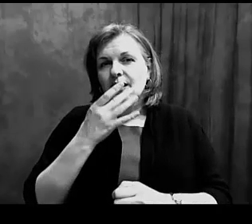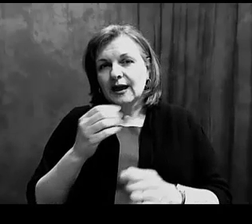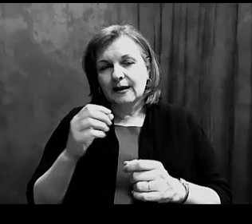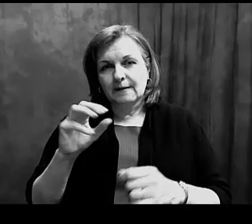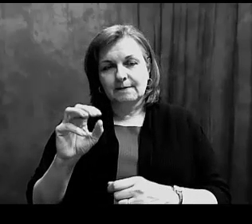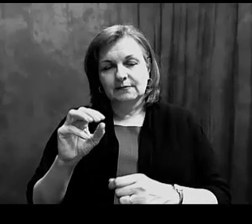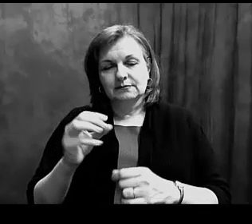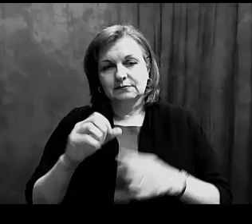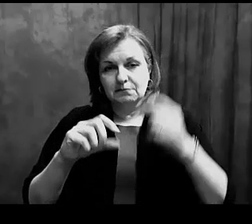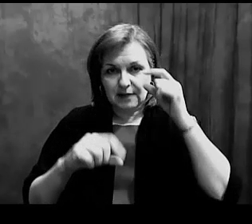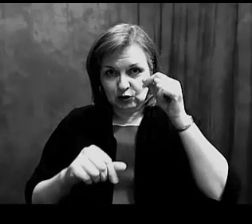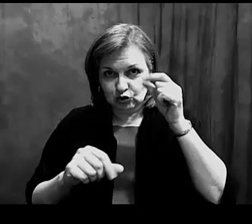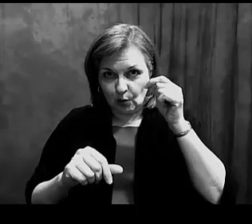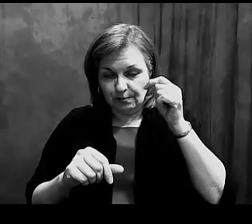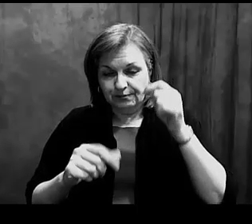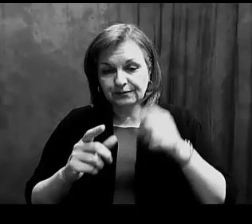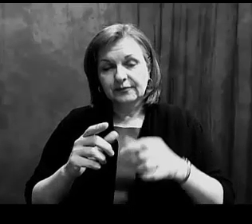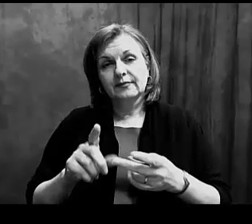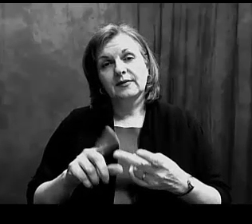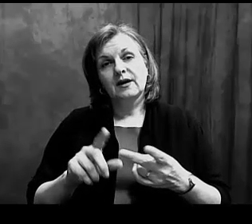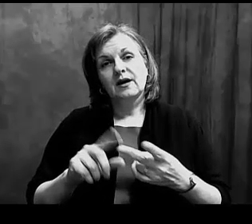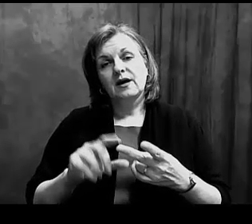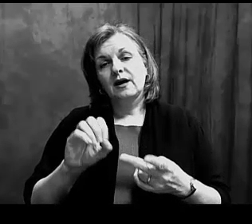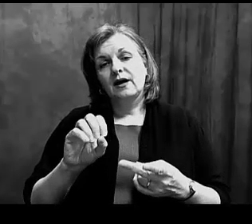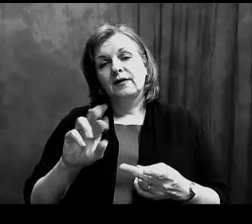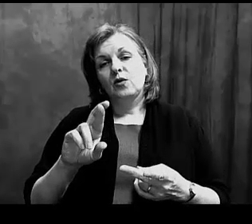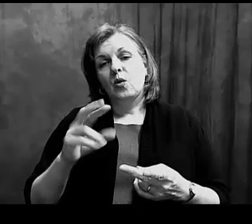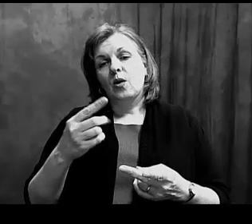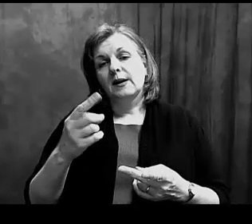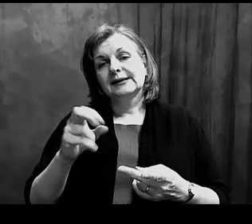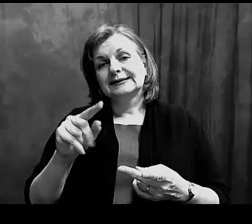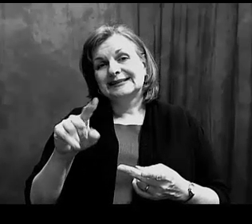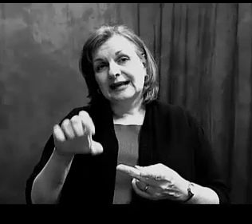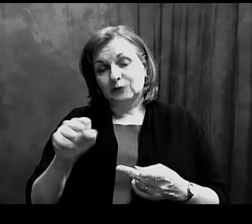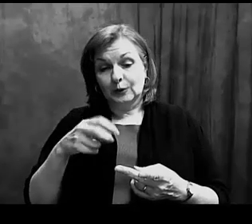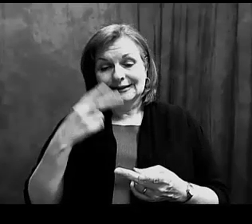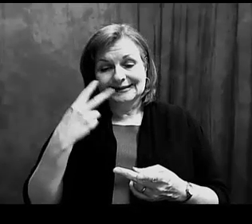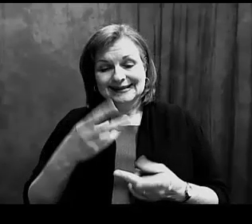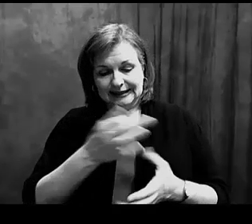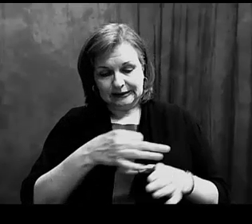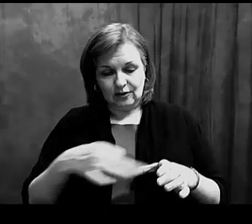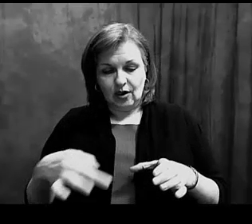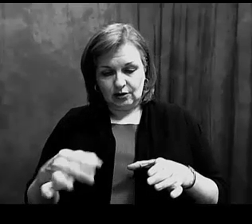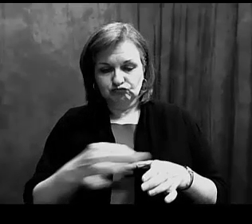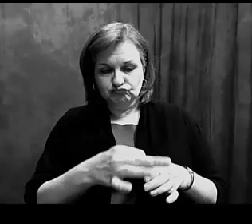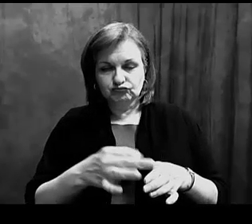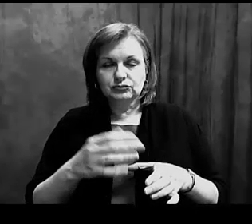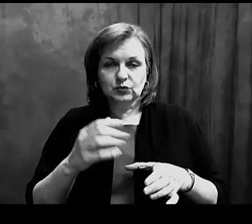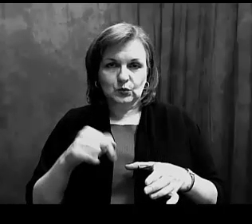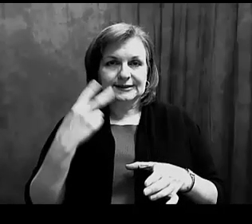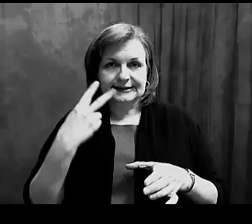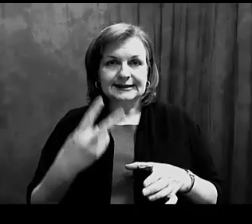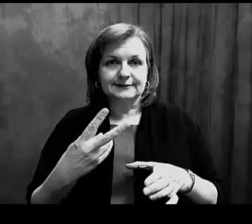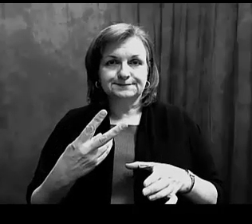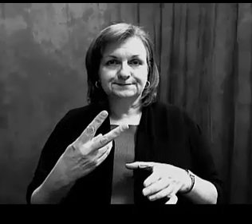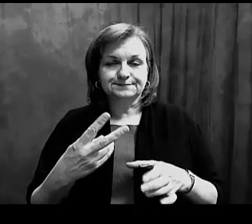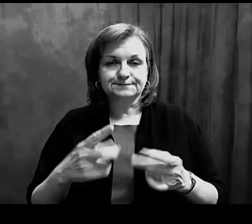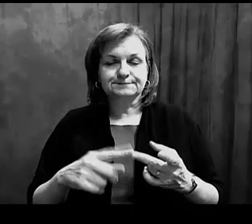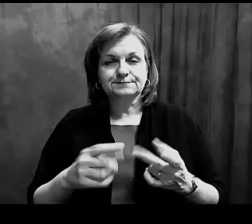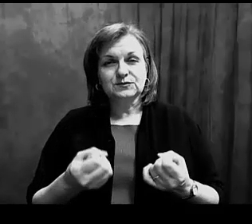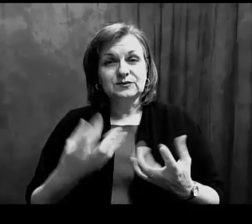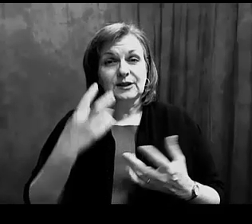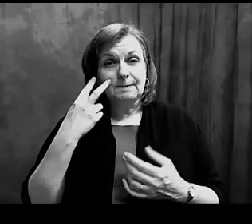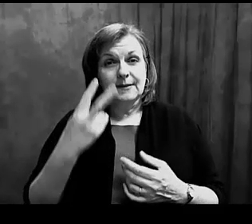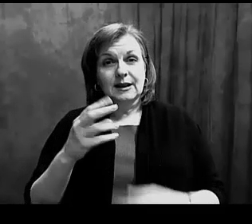microscope, and certainly everything in between. All of the organelles, or the parts inside your cells, we can see all of those. We